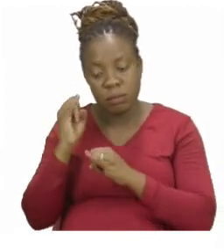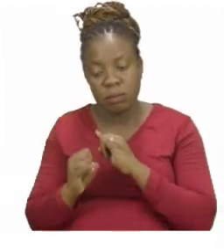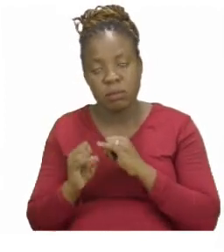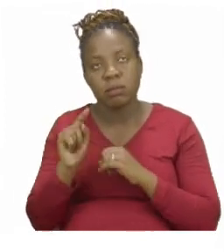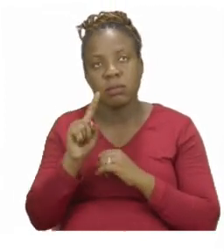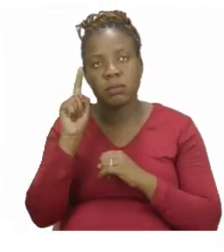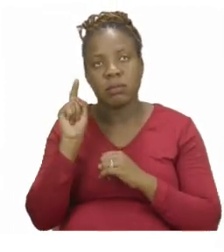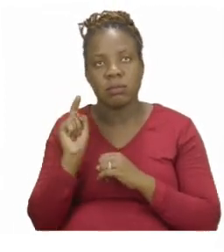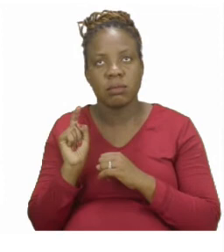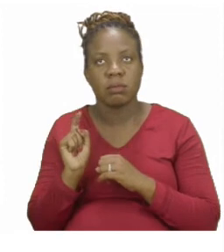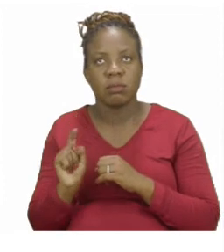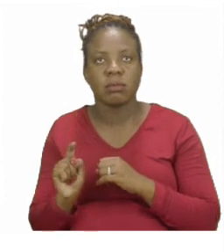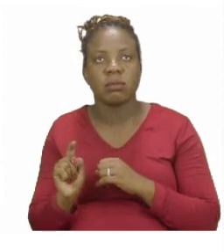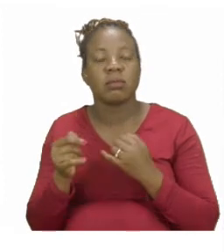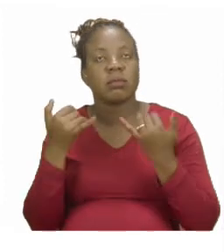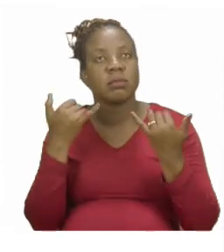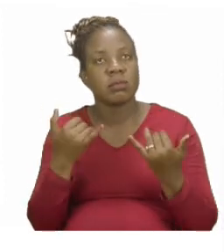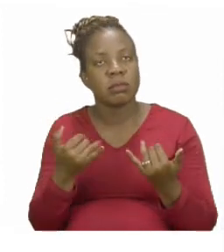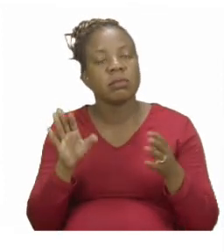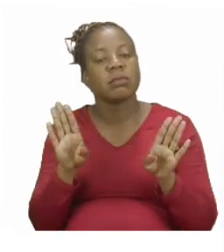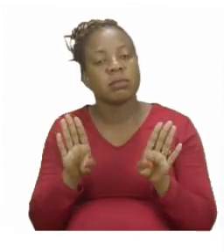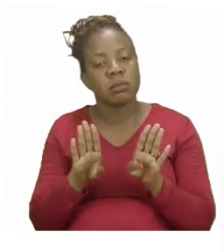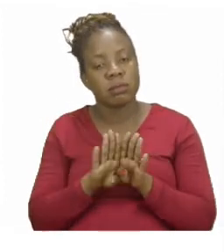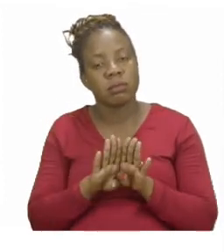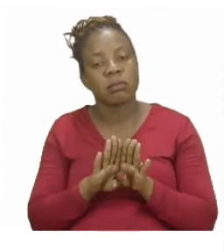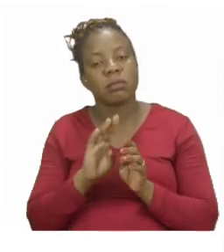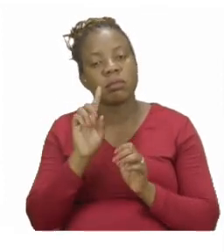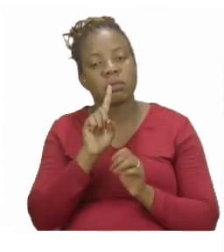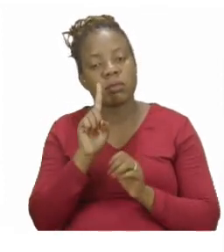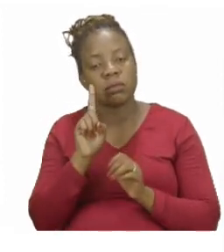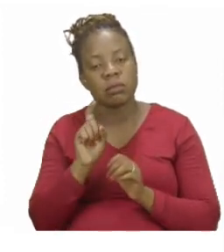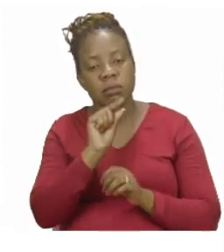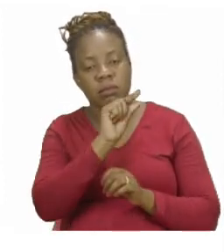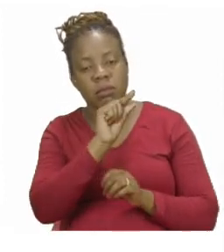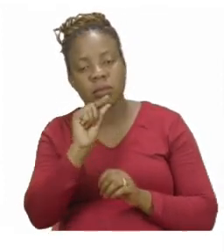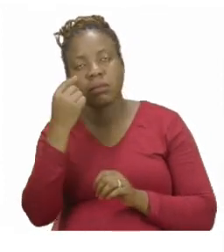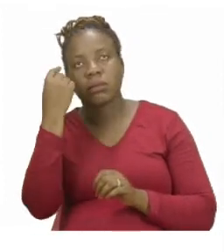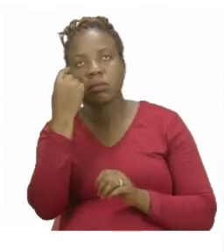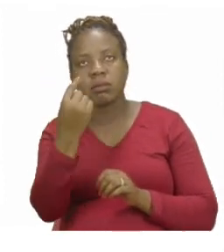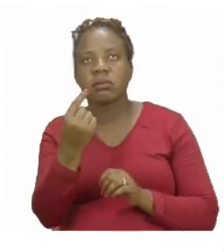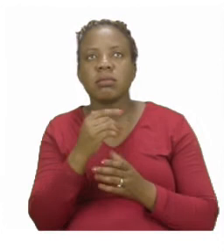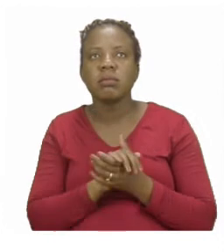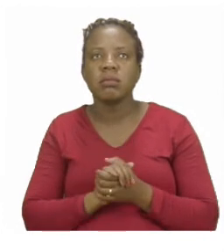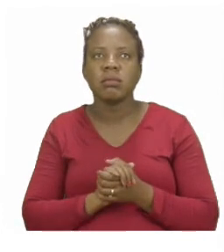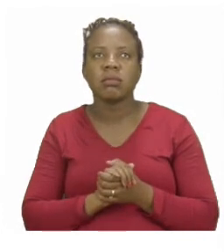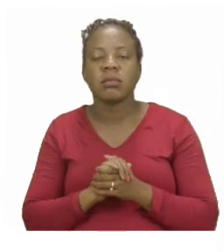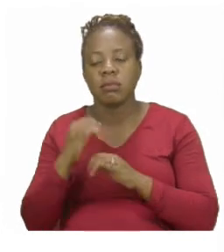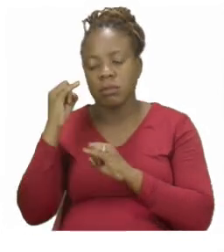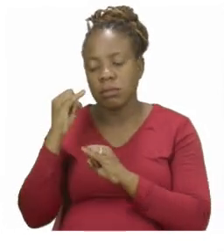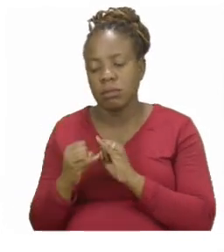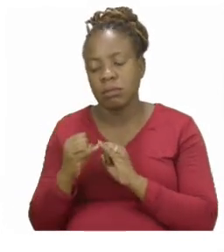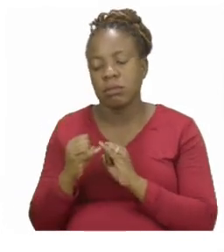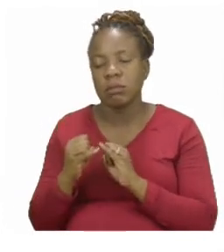own questions. And at the end of a question, you have to have a